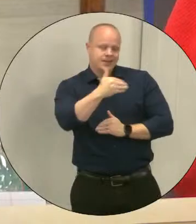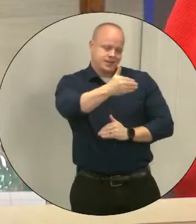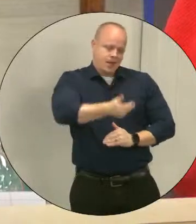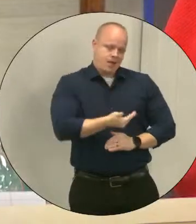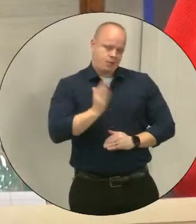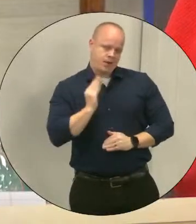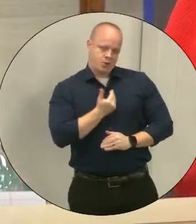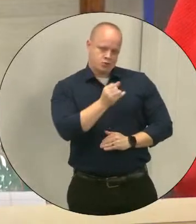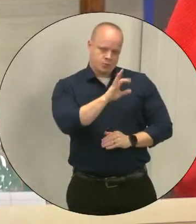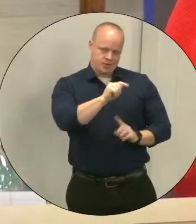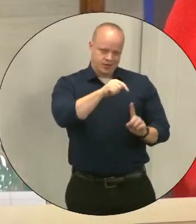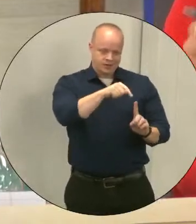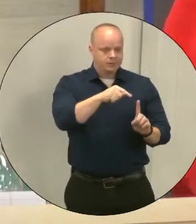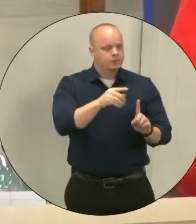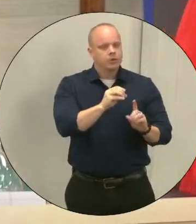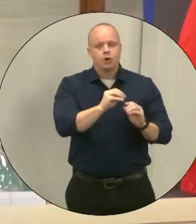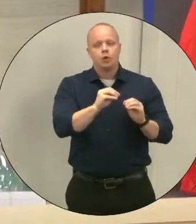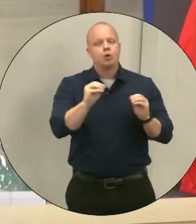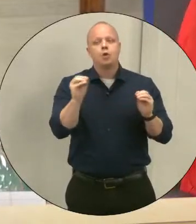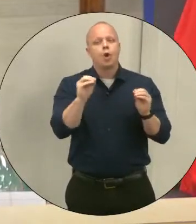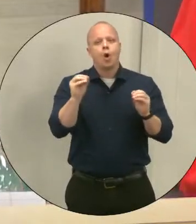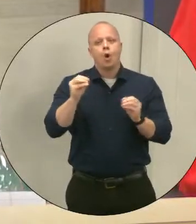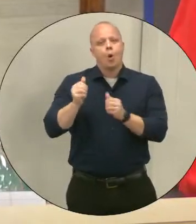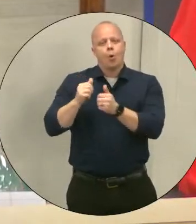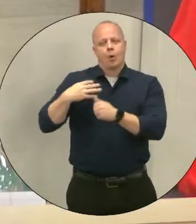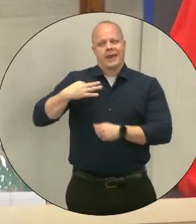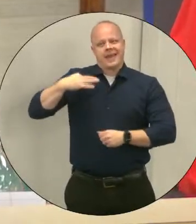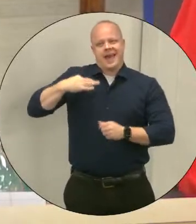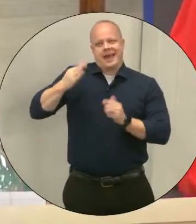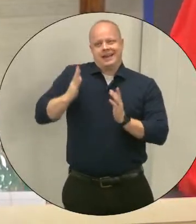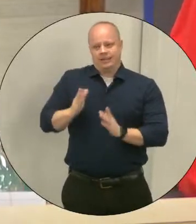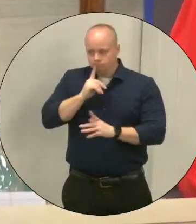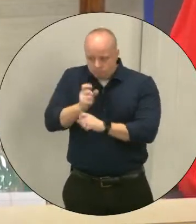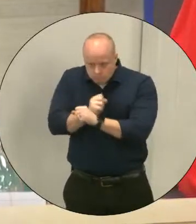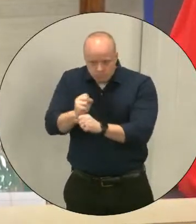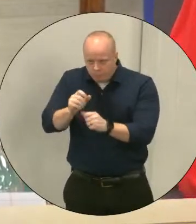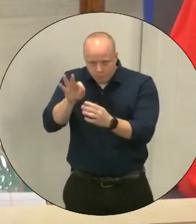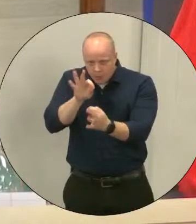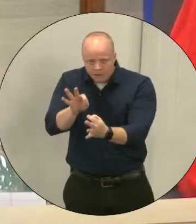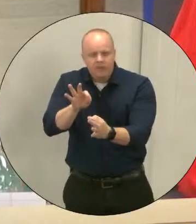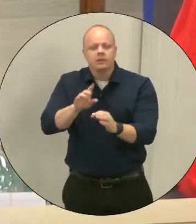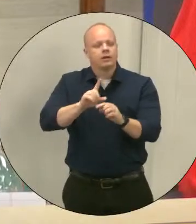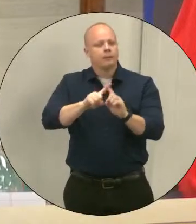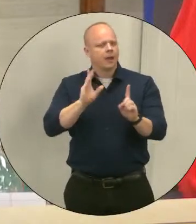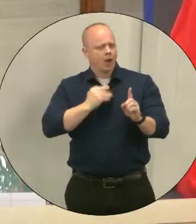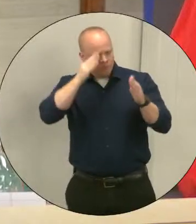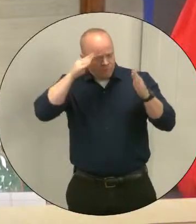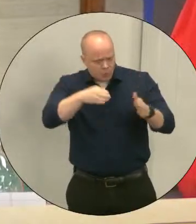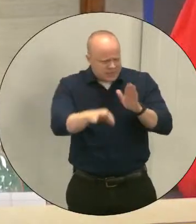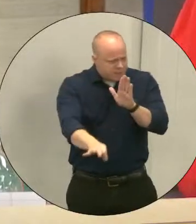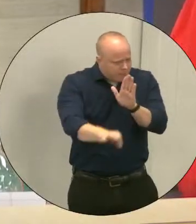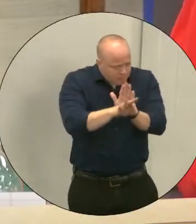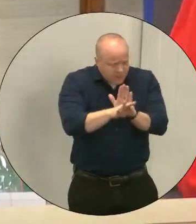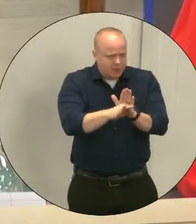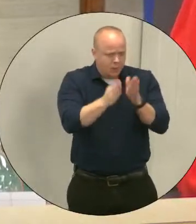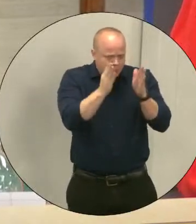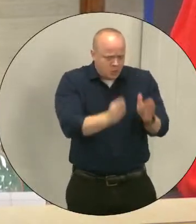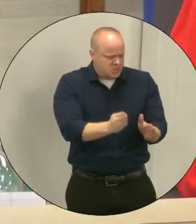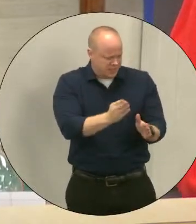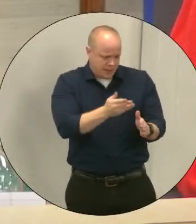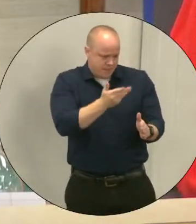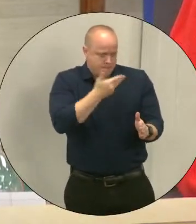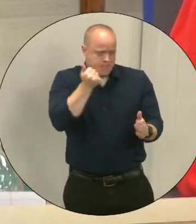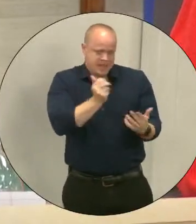superintendent. No candidate is perfect, but our focus has always been on selecting the individual who best aligns with our